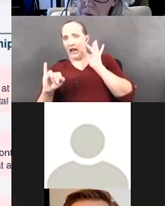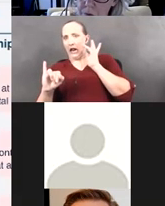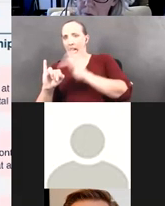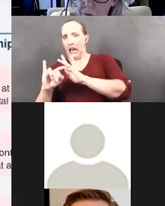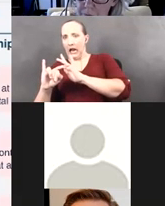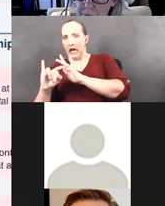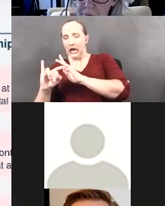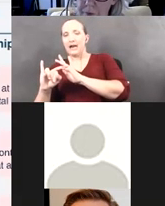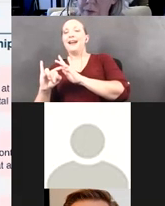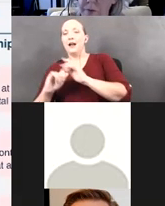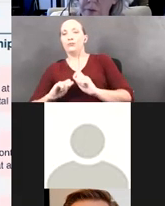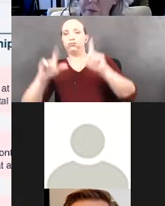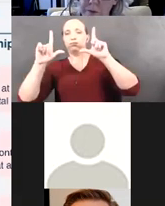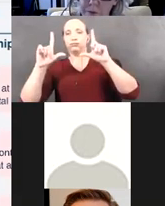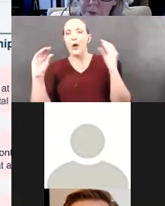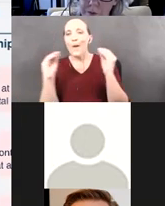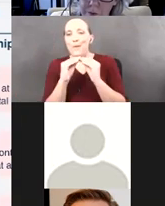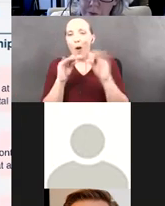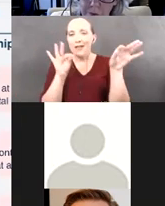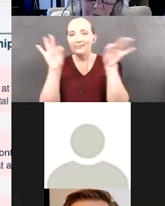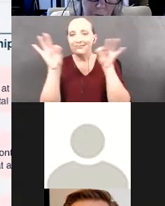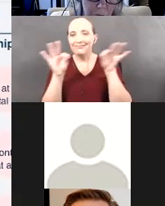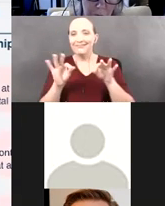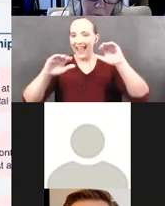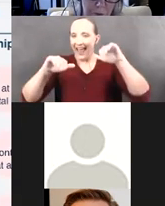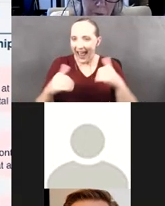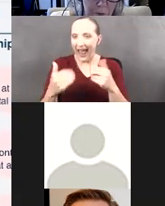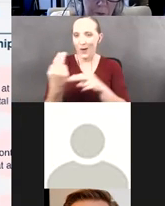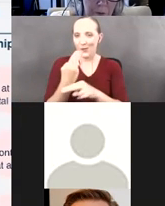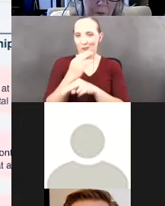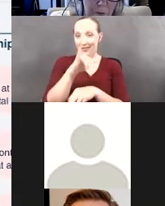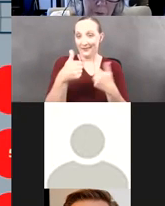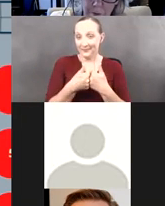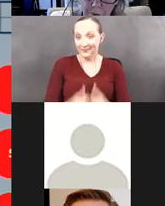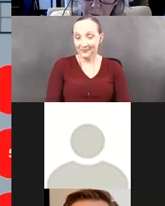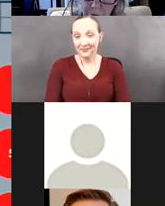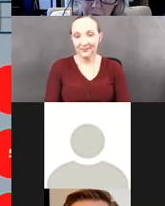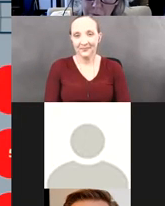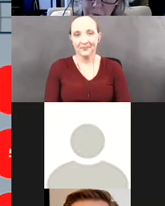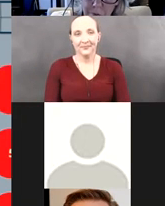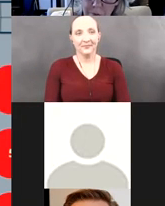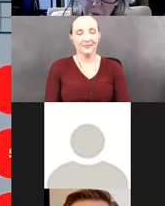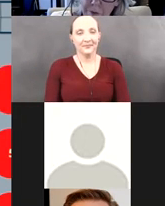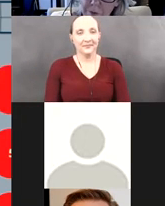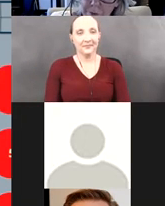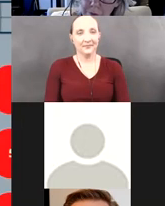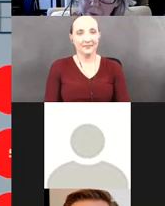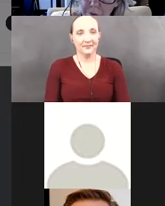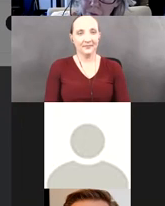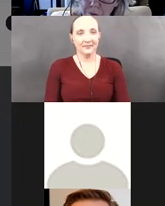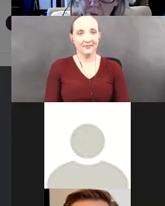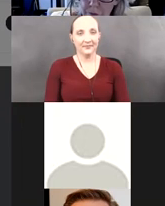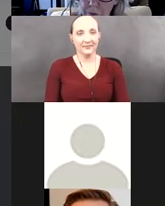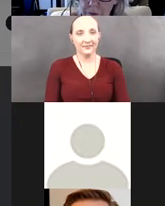derecha, you will donde see dice more hay una directions I. on Si le how to use hace the clic en la tool. I, va a haber más indicaciones de cómo utilizar estas herramientas,